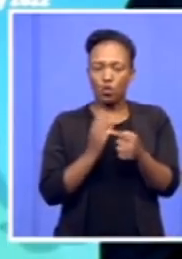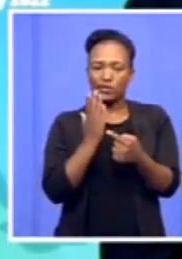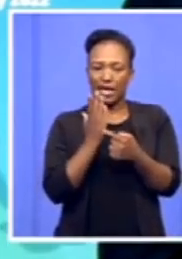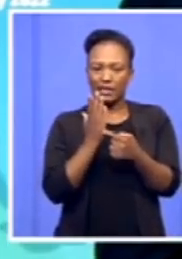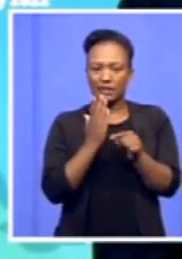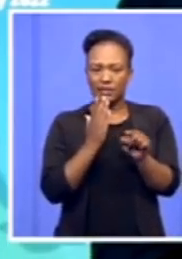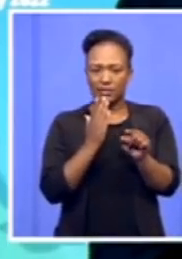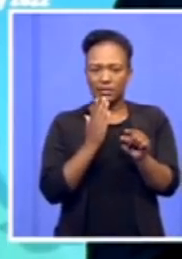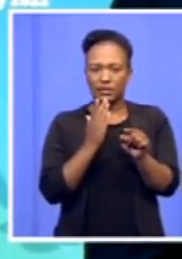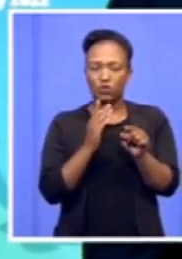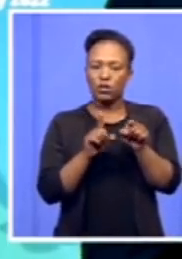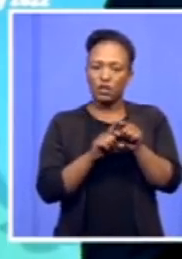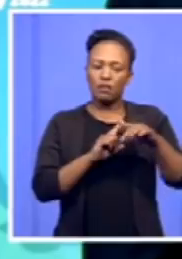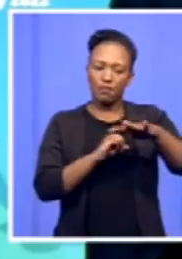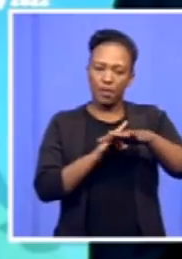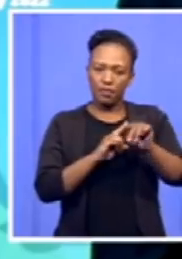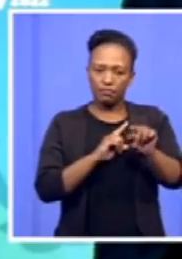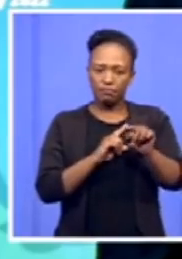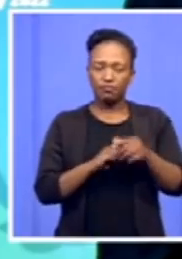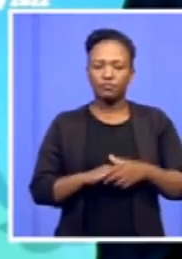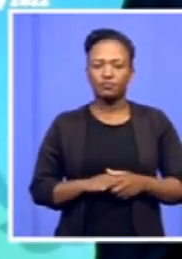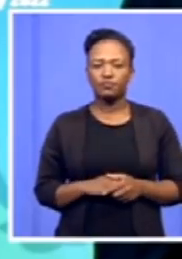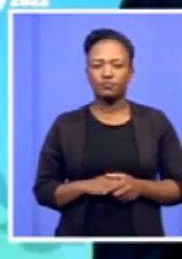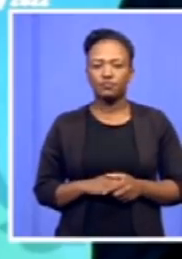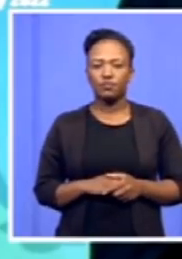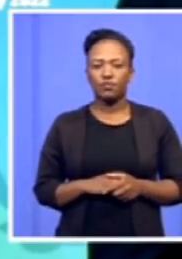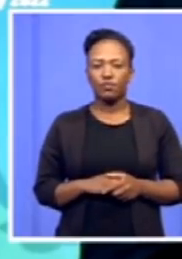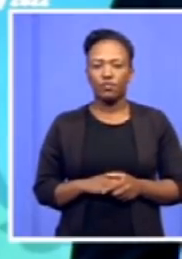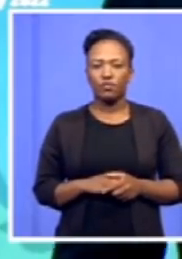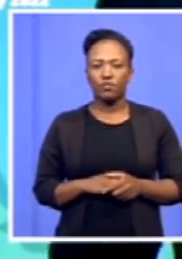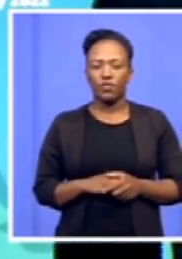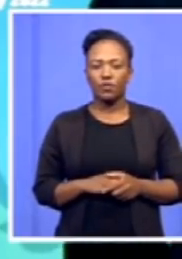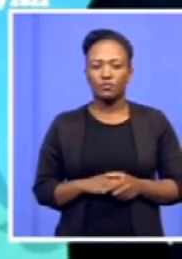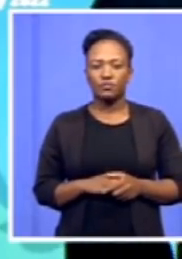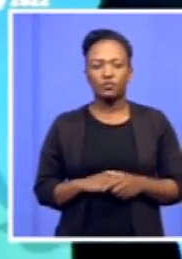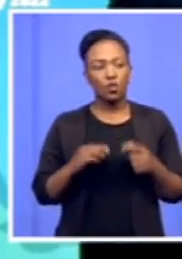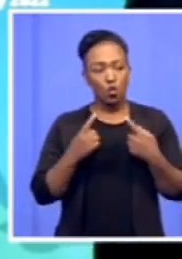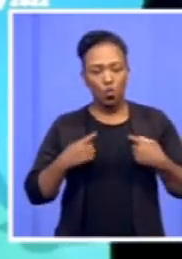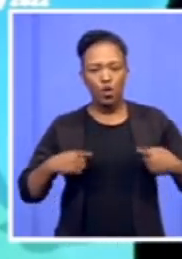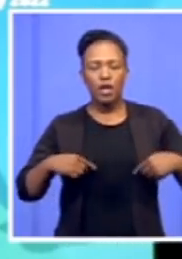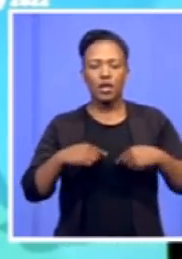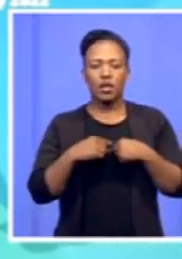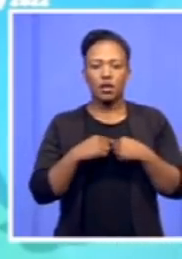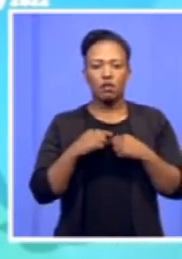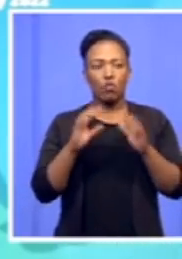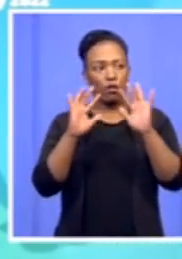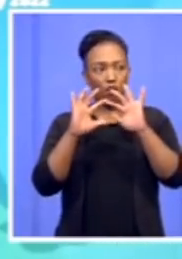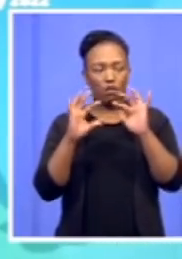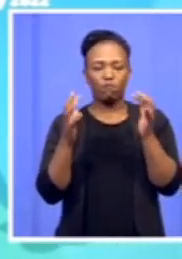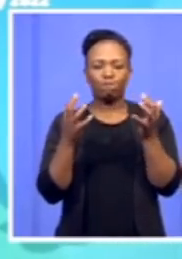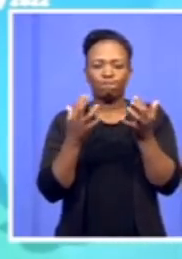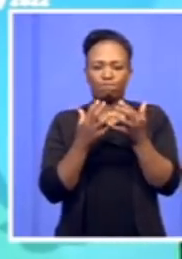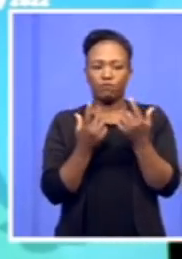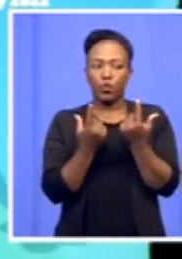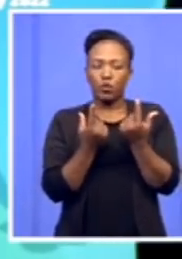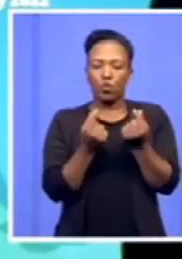And I think that we, together on this planet, are doing everything we can to enable the